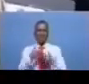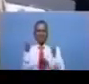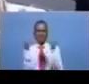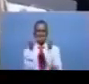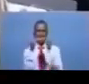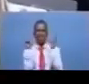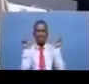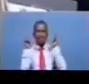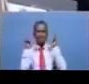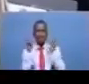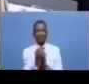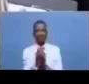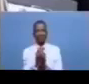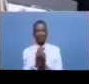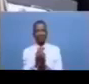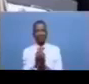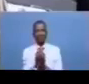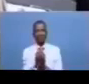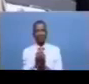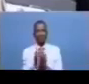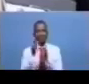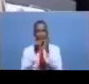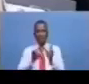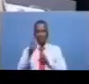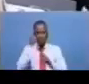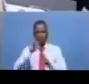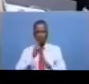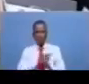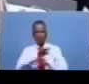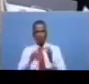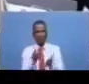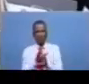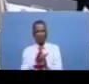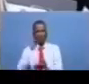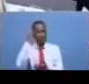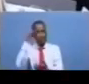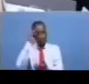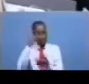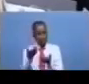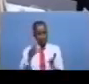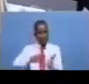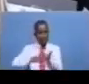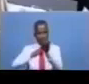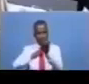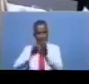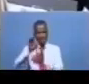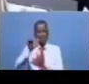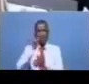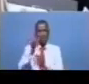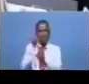for and on behalf of all of us. And that having relied on that representation by Madame G.